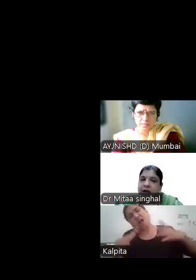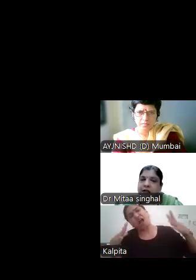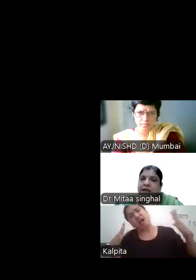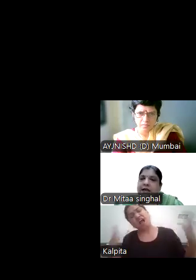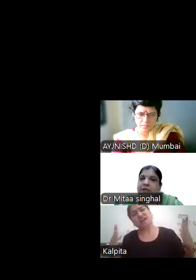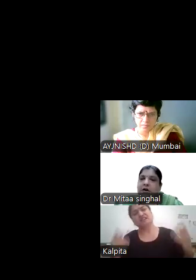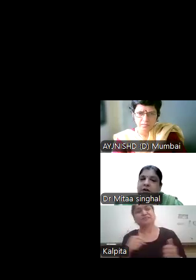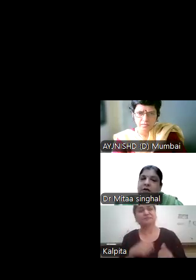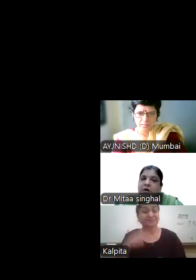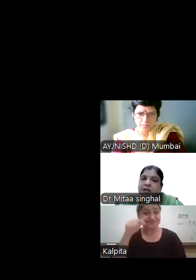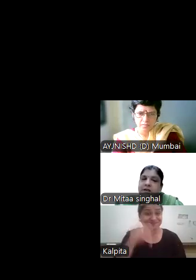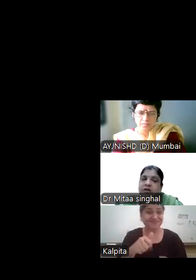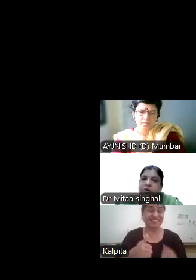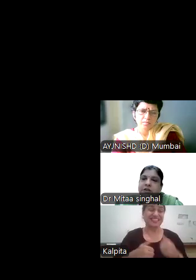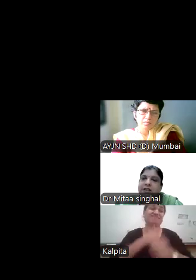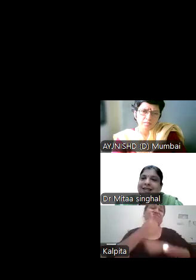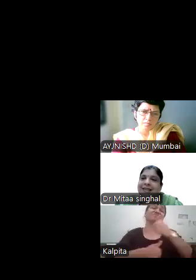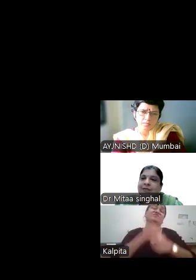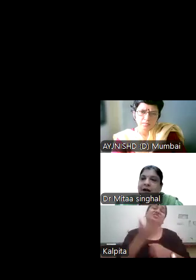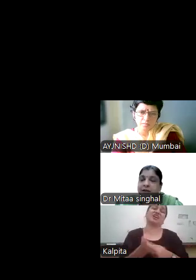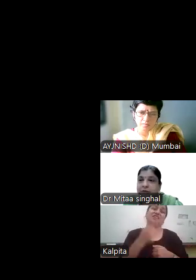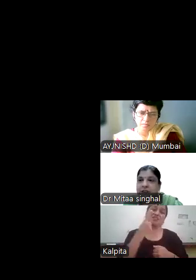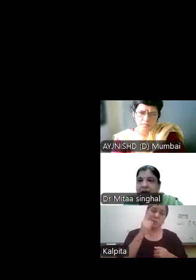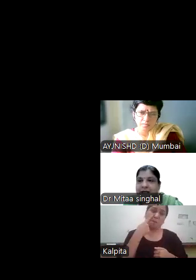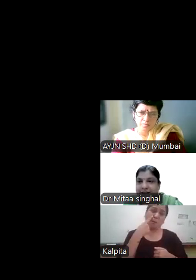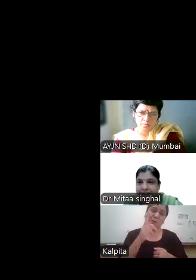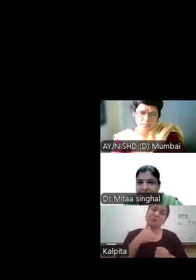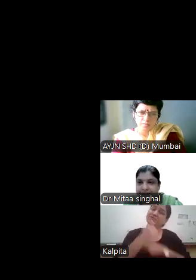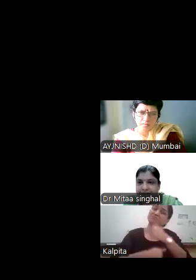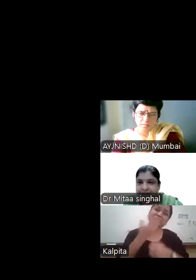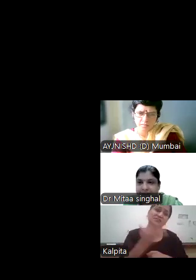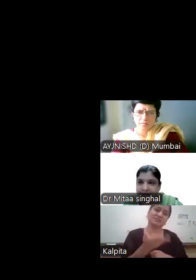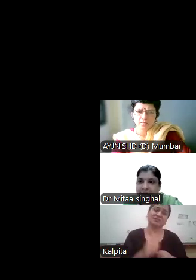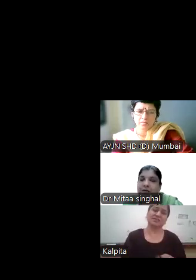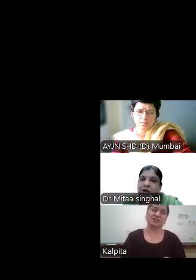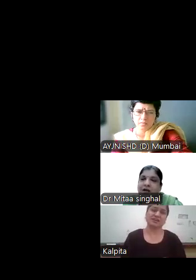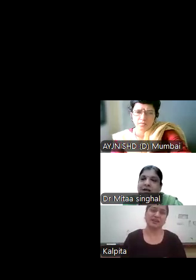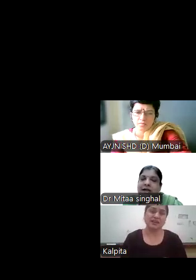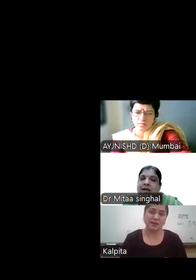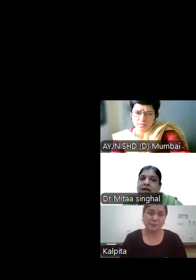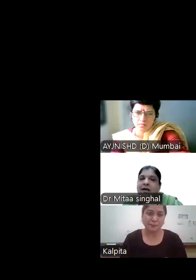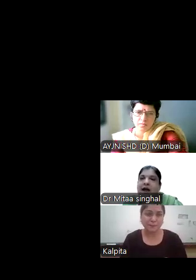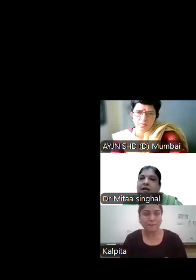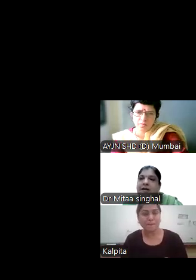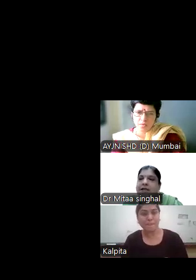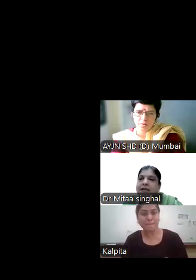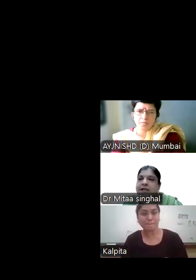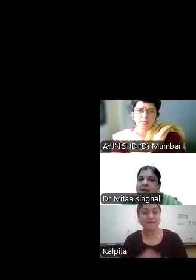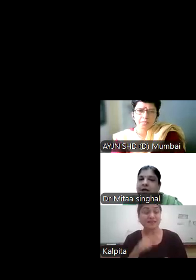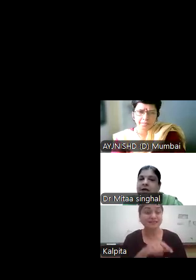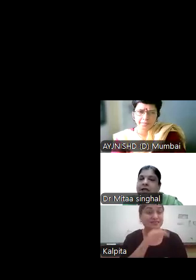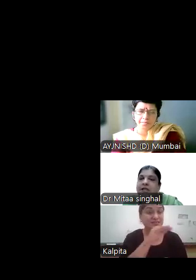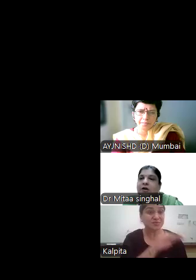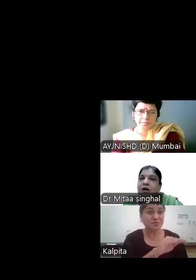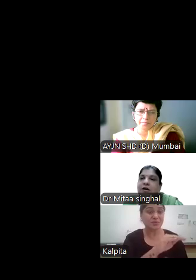the child. Then, because of all these issues, the sleep pattern of the child is disturbed. Why? Because the reticular activating